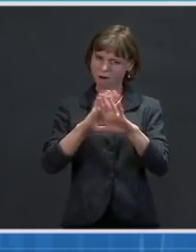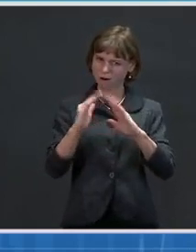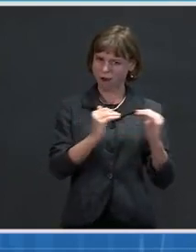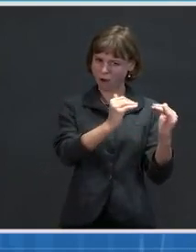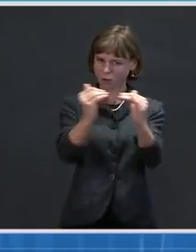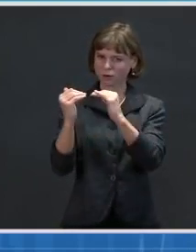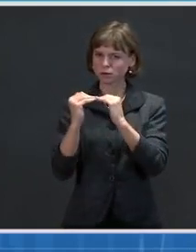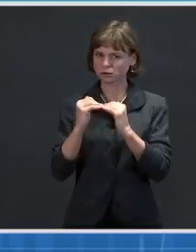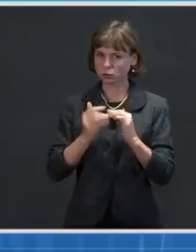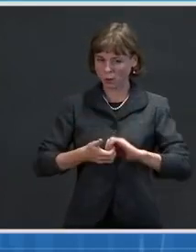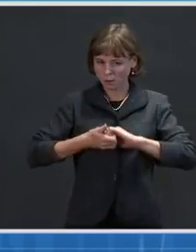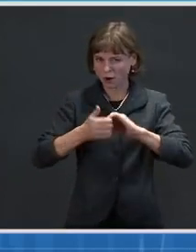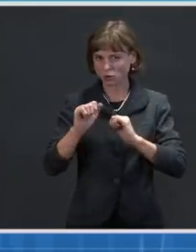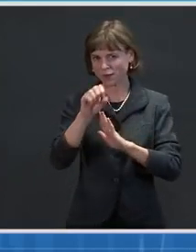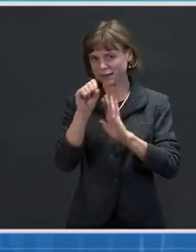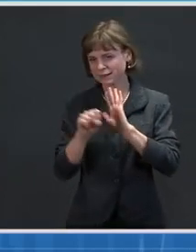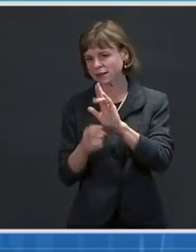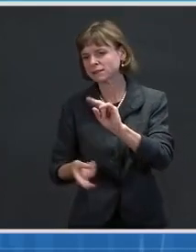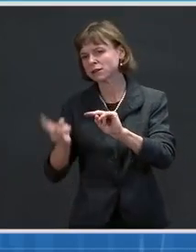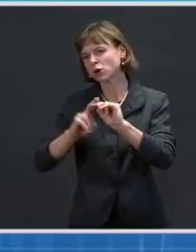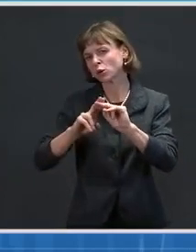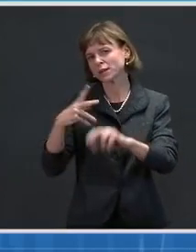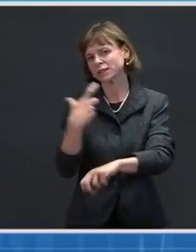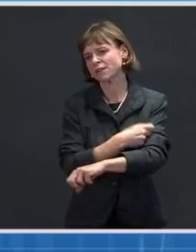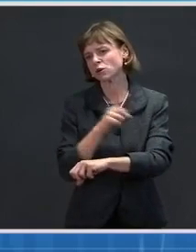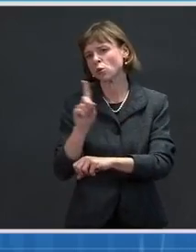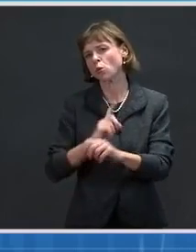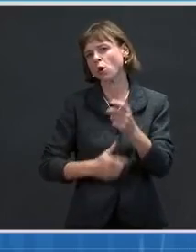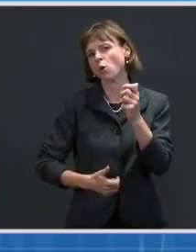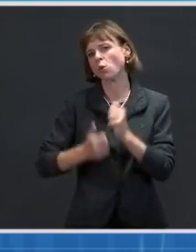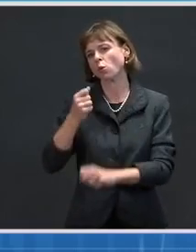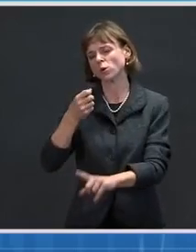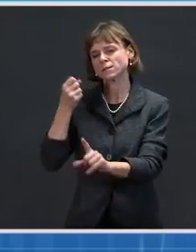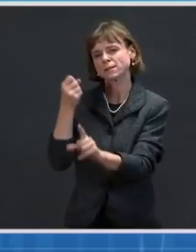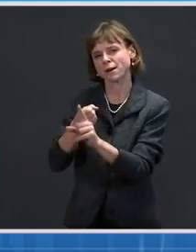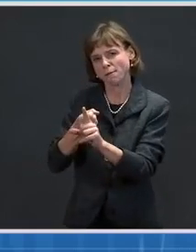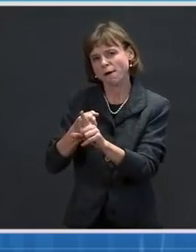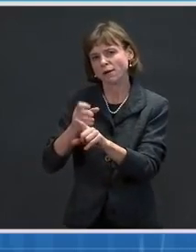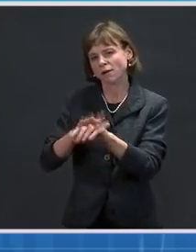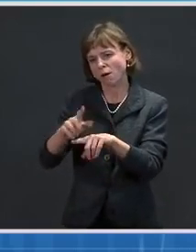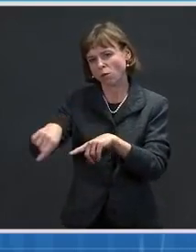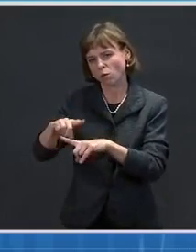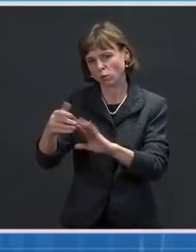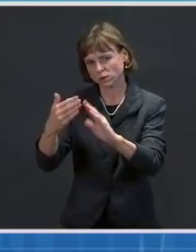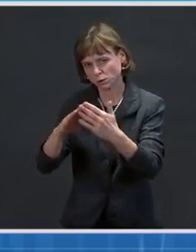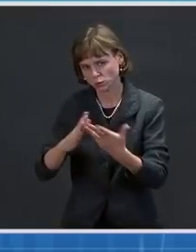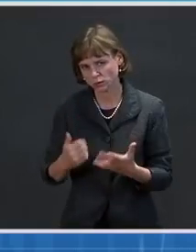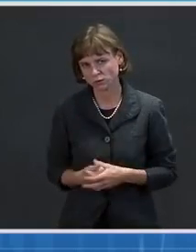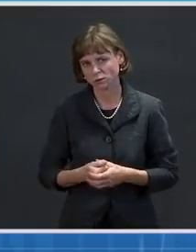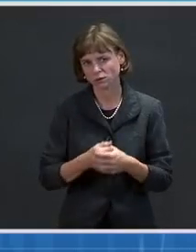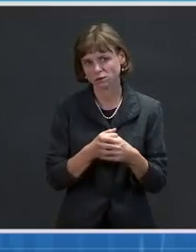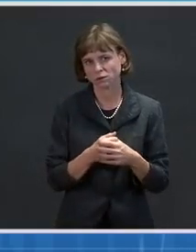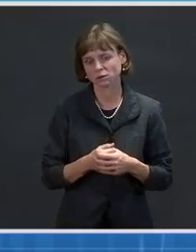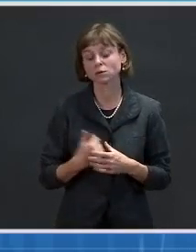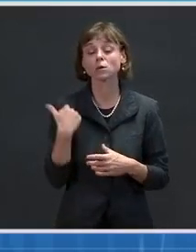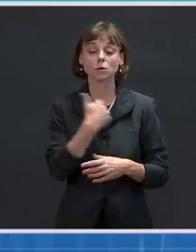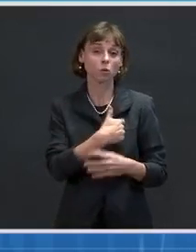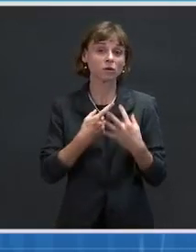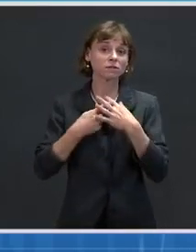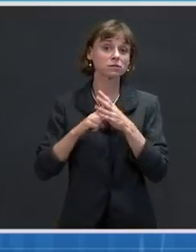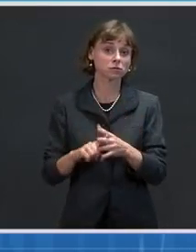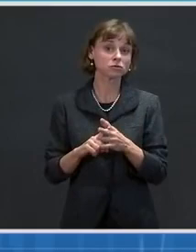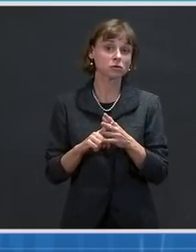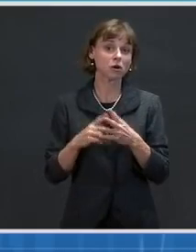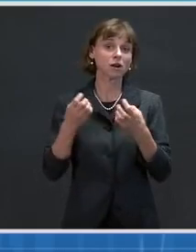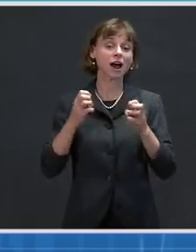increase vaccinations in the hardest hit and hardest to reach communities. We've launched efforts to get more vaccines to